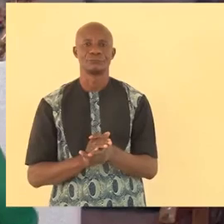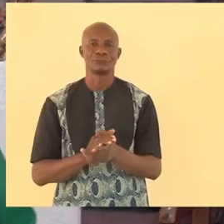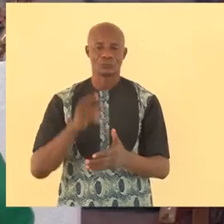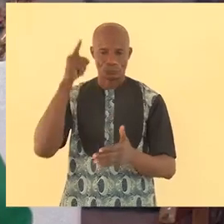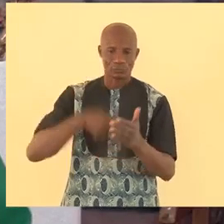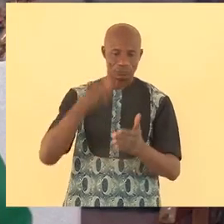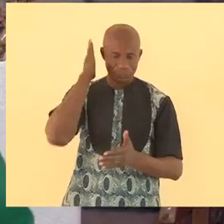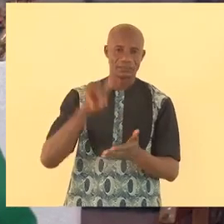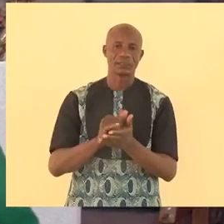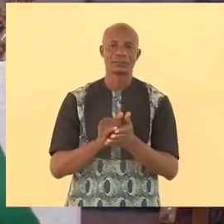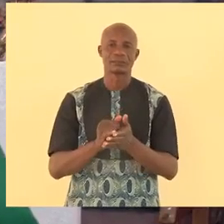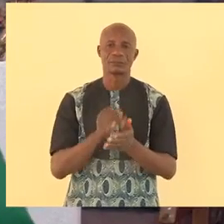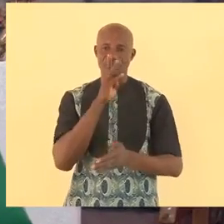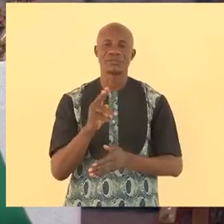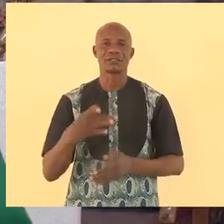What will that be like?